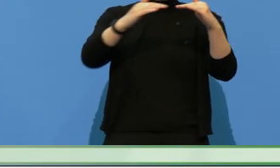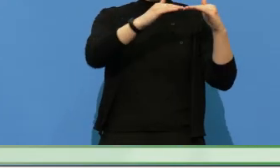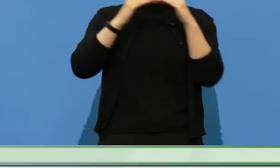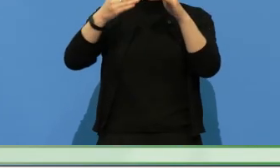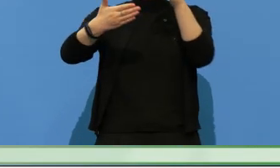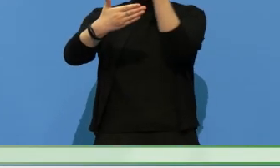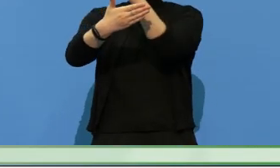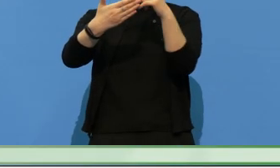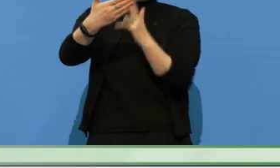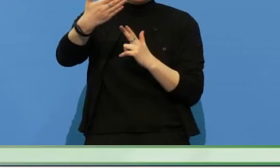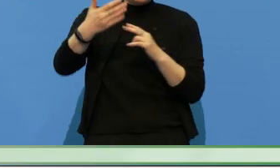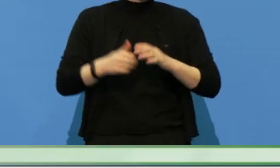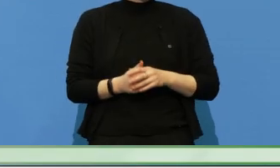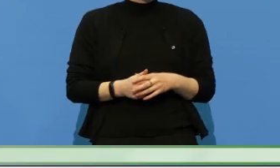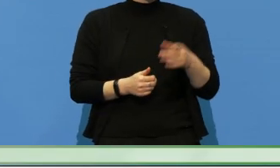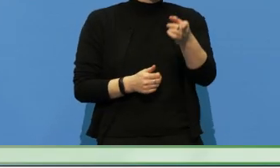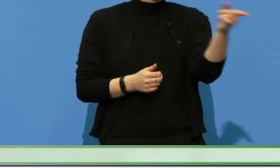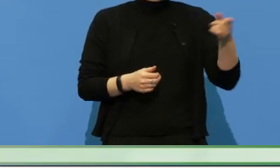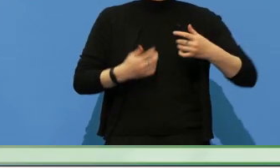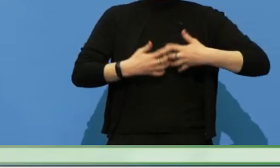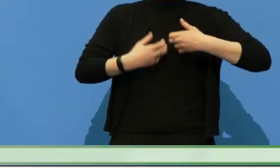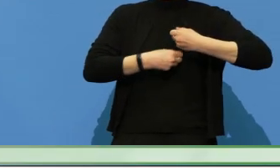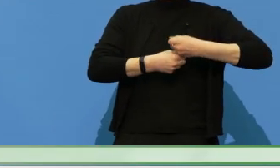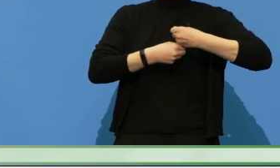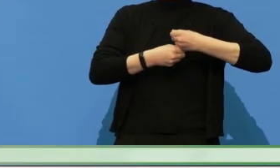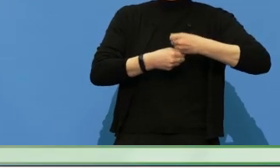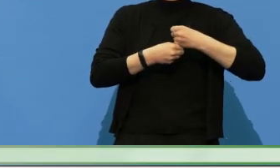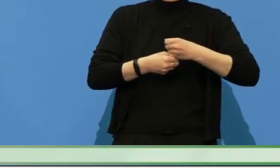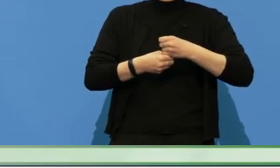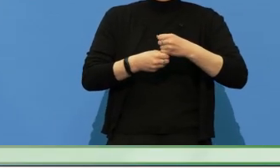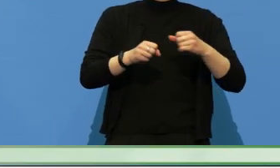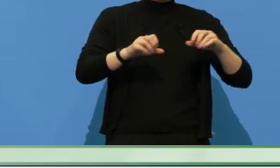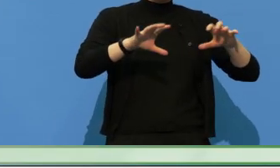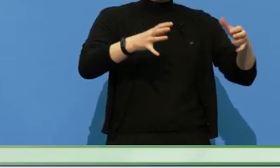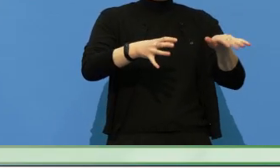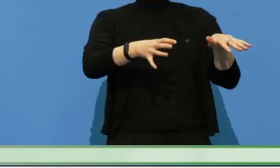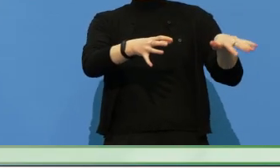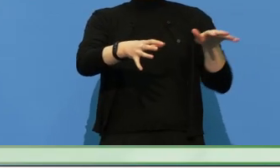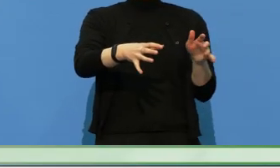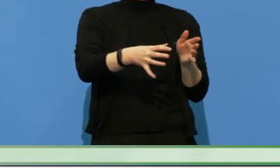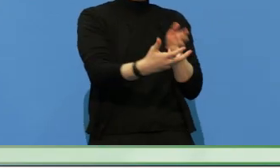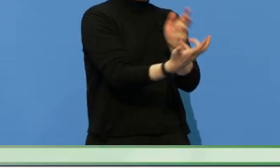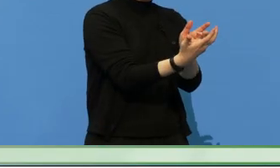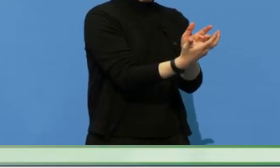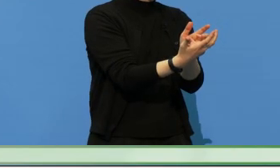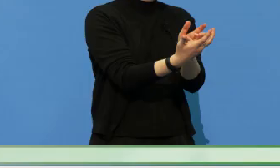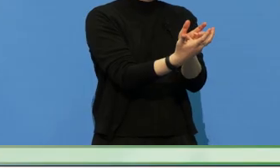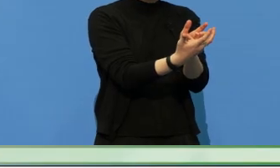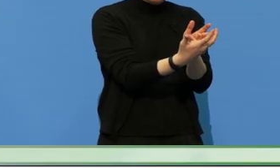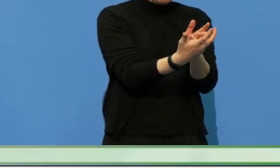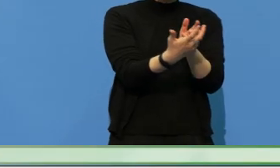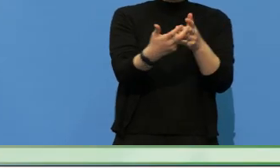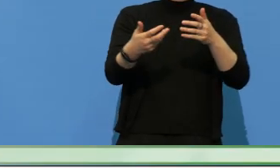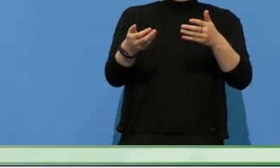they shouldn't do products specifically for some group of people, but